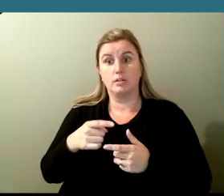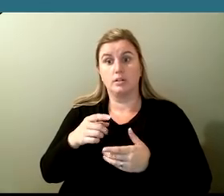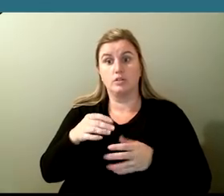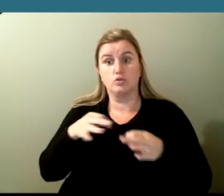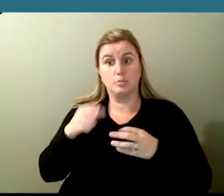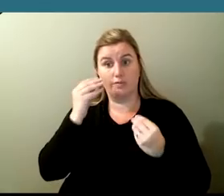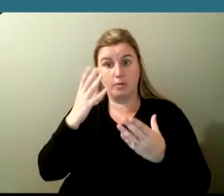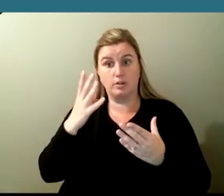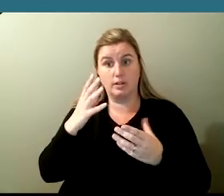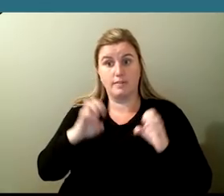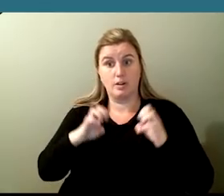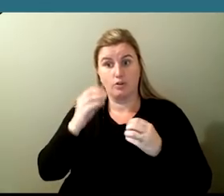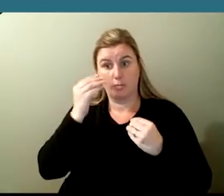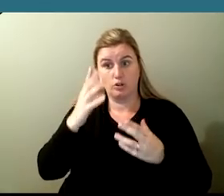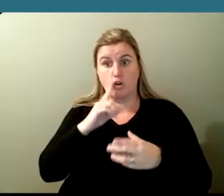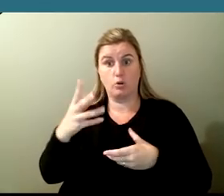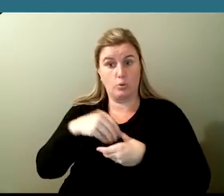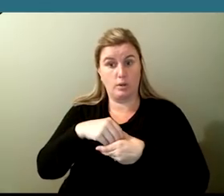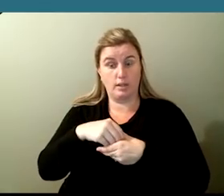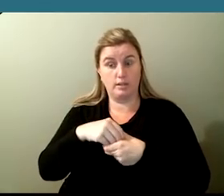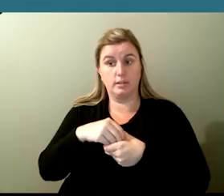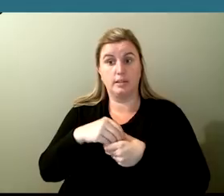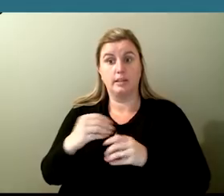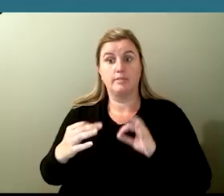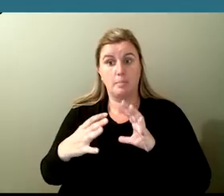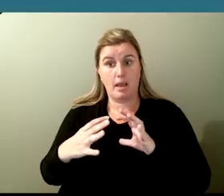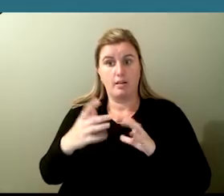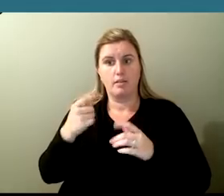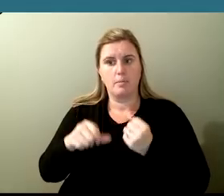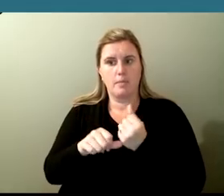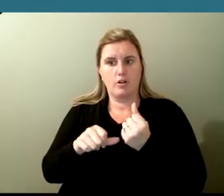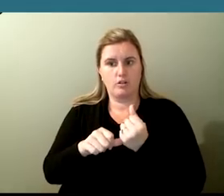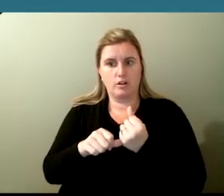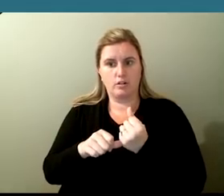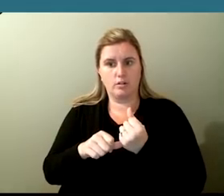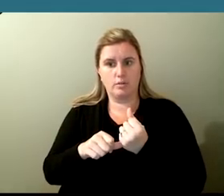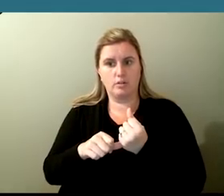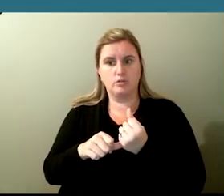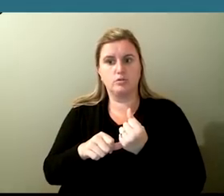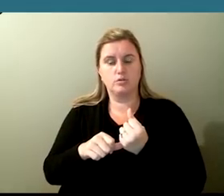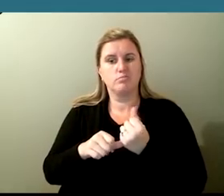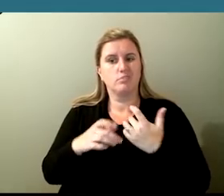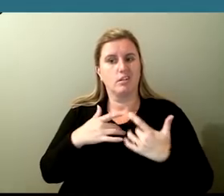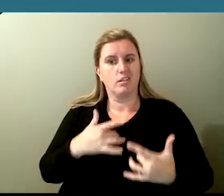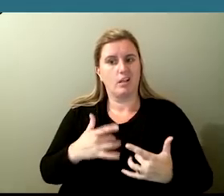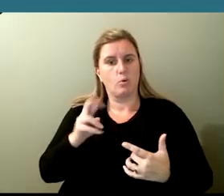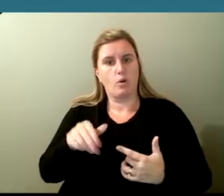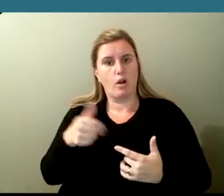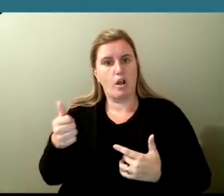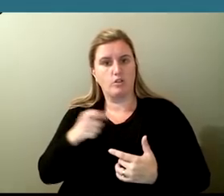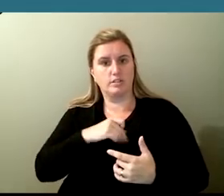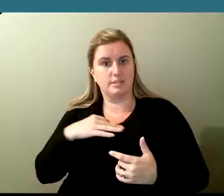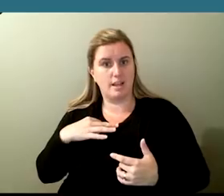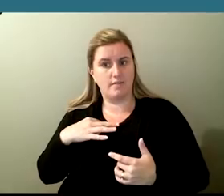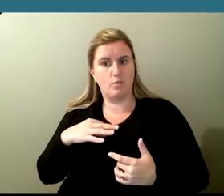information and evaluative information are included in feedback, likely the peer educator or other staff